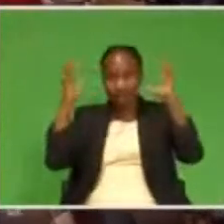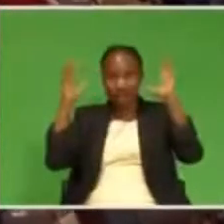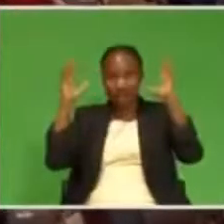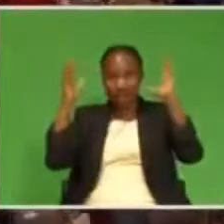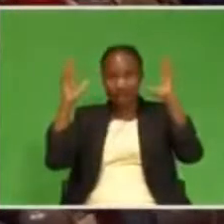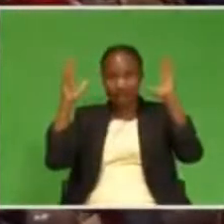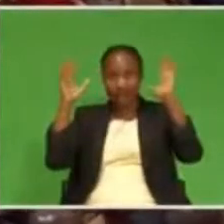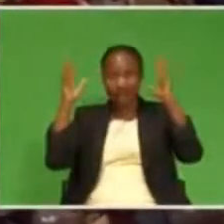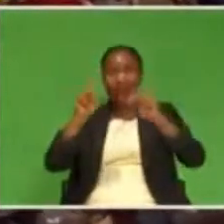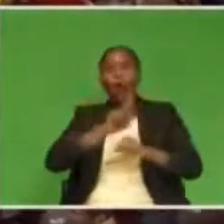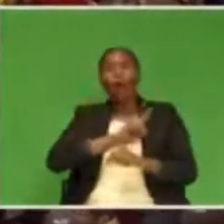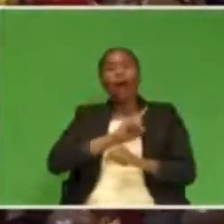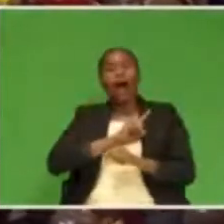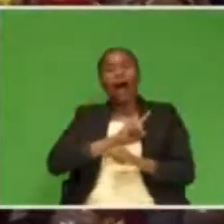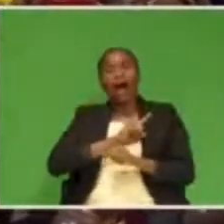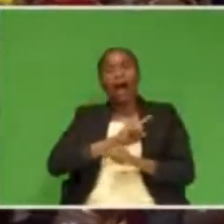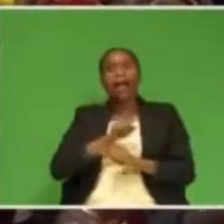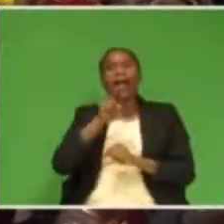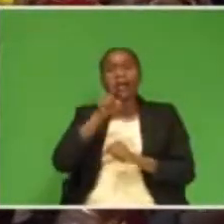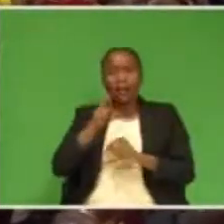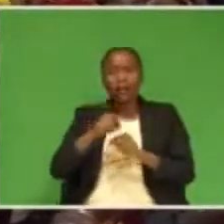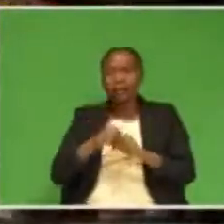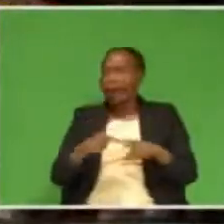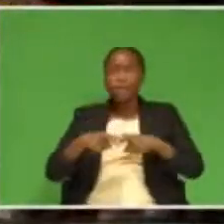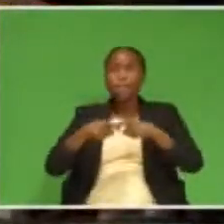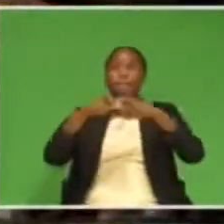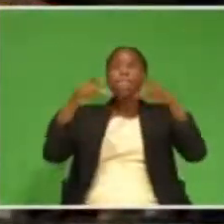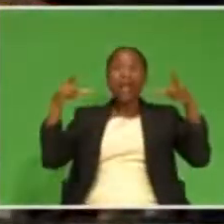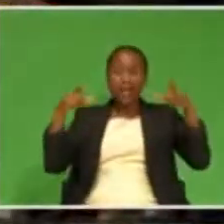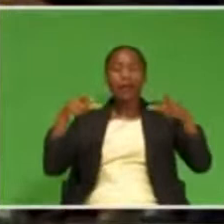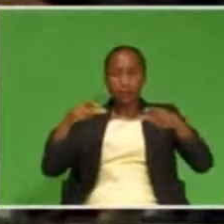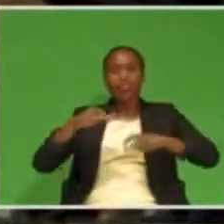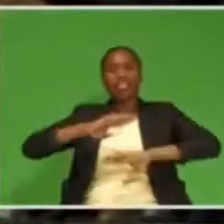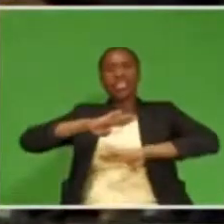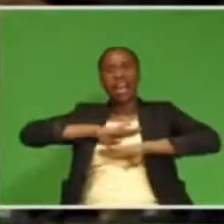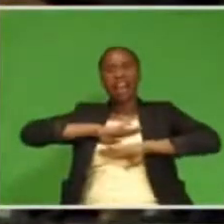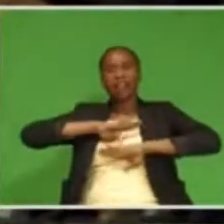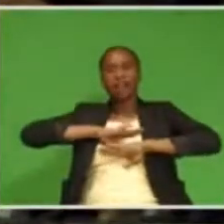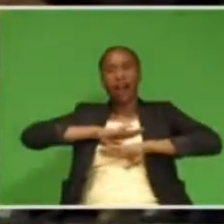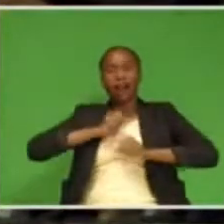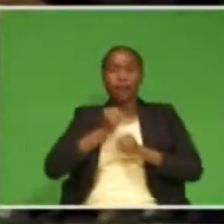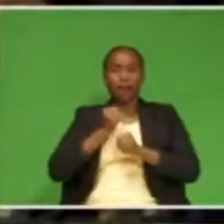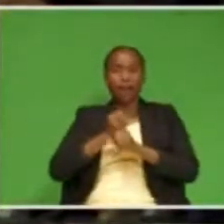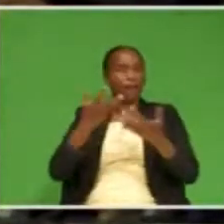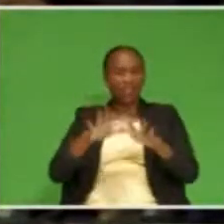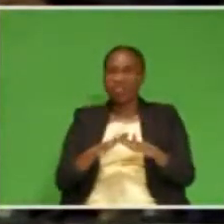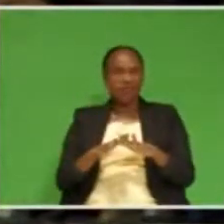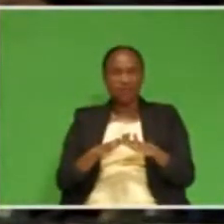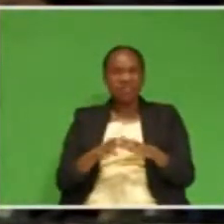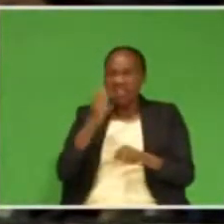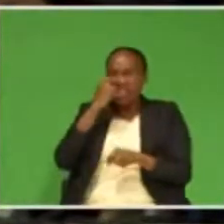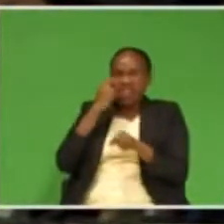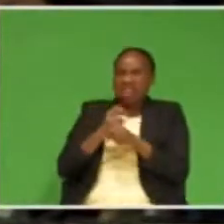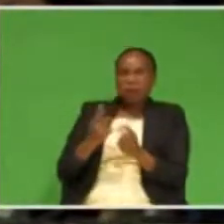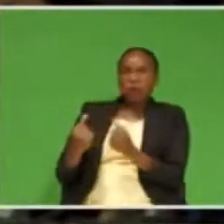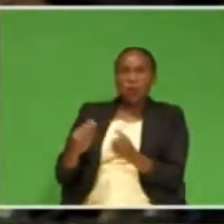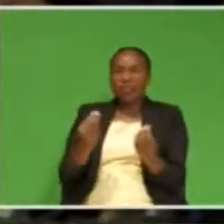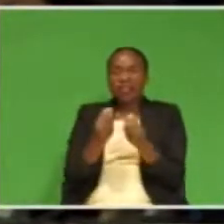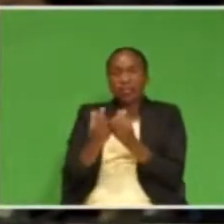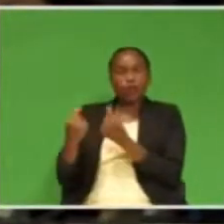Because he made great sacrifices. He didn't have to do what he did for this